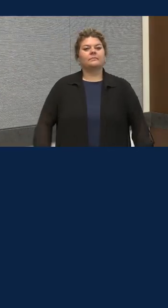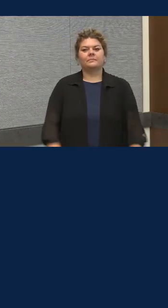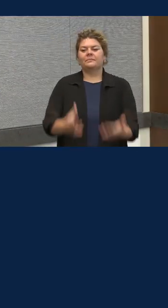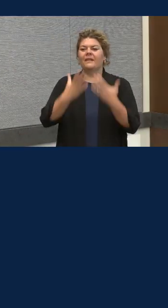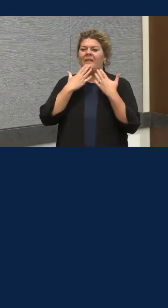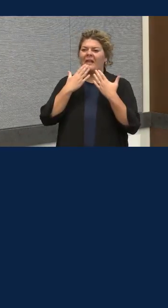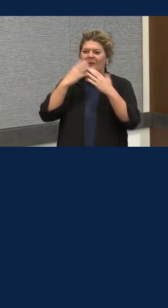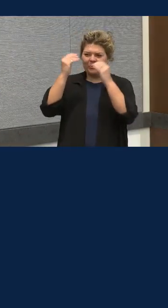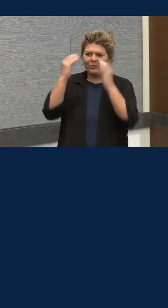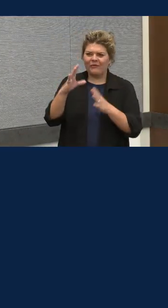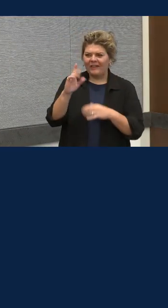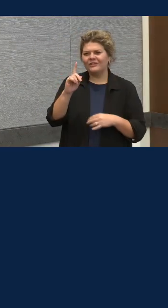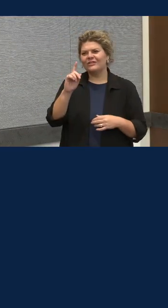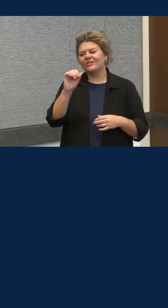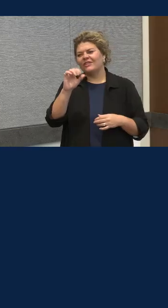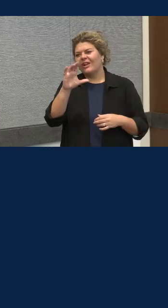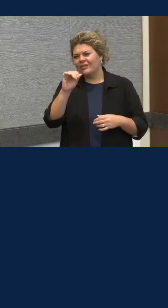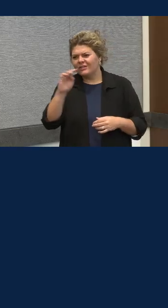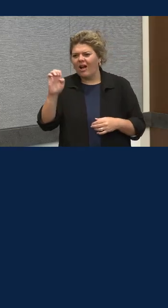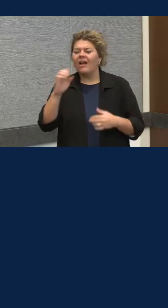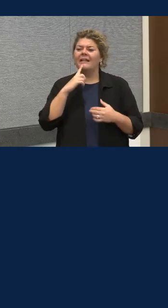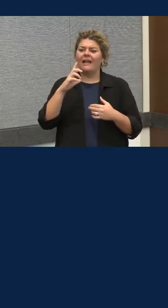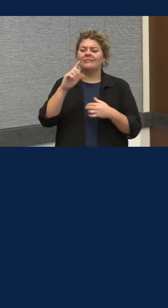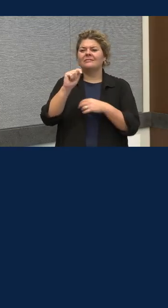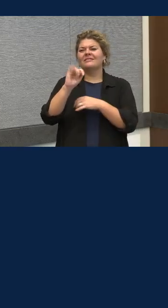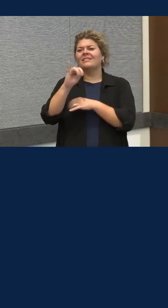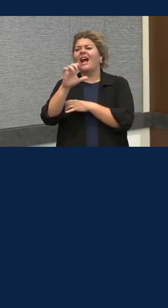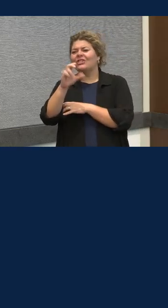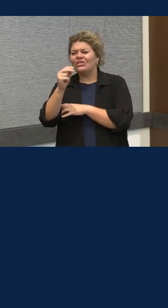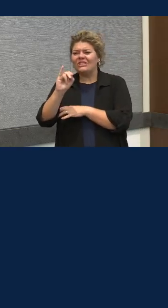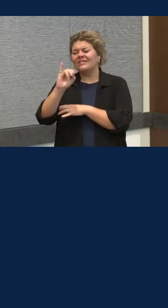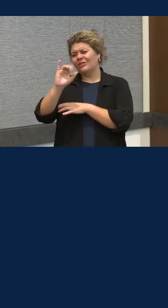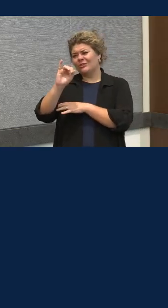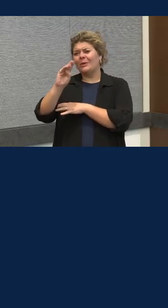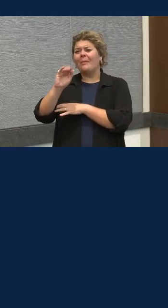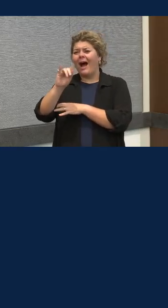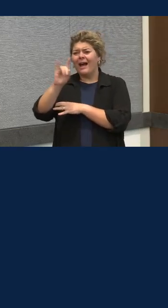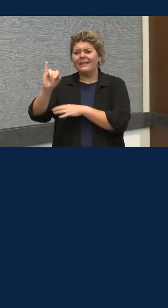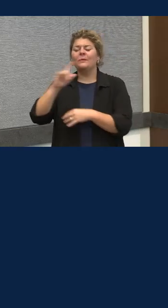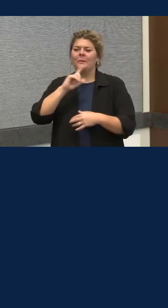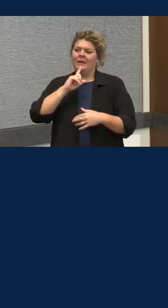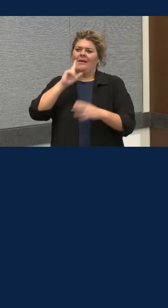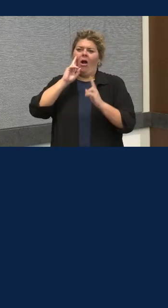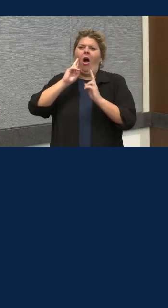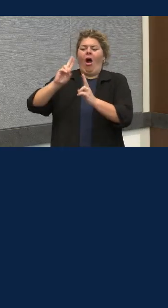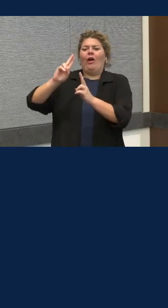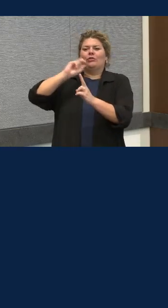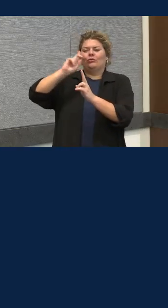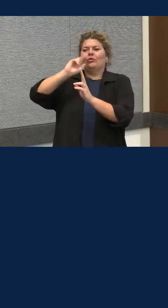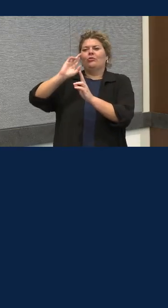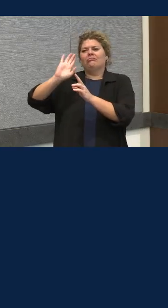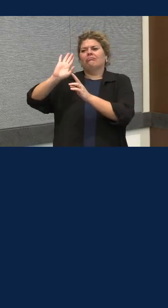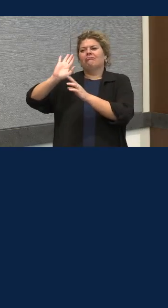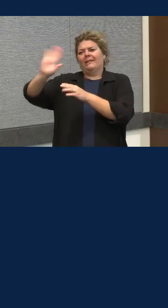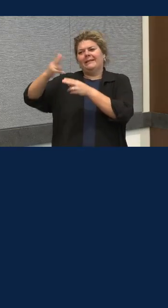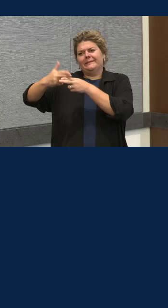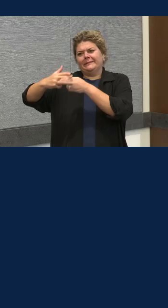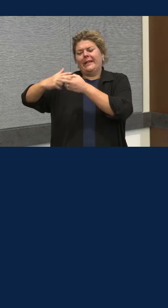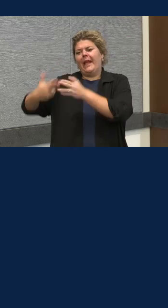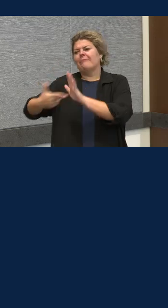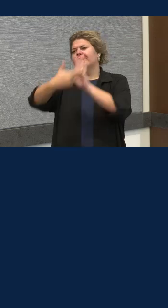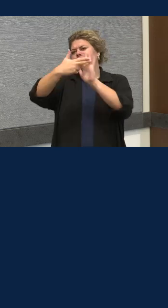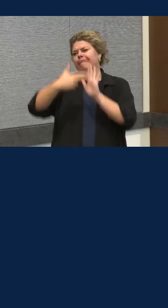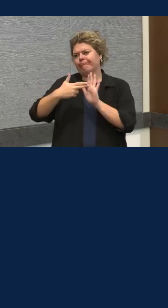Thank you, Professor Cone, and I'm sure Tachi Yamada would be so honored to be associated with you in your